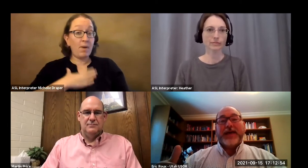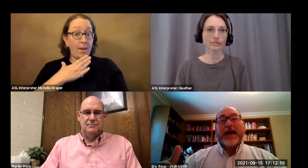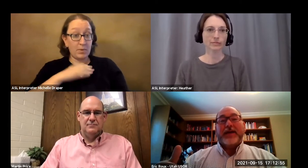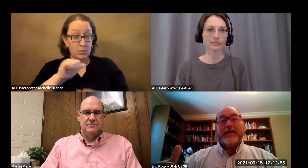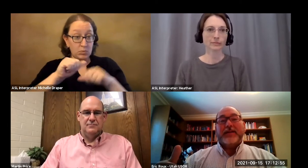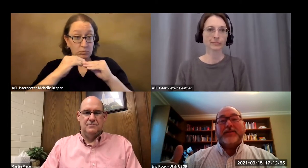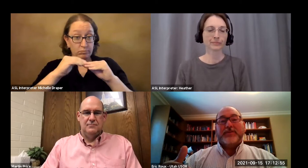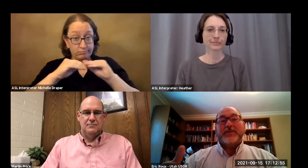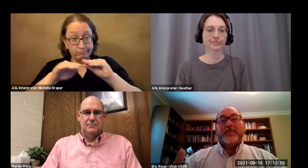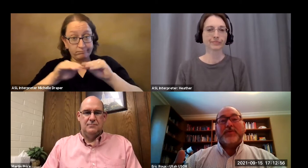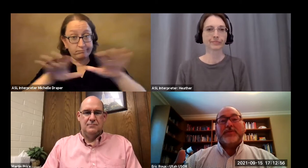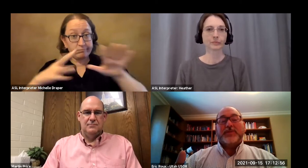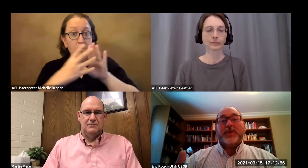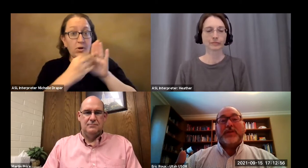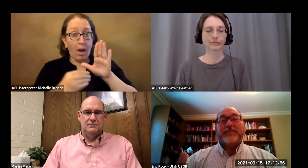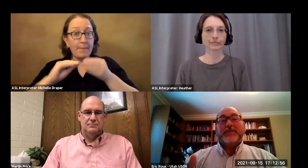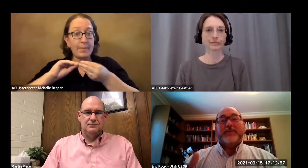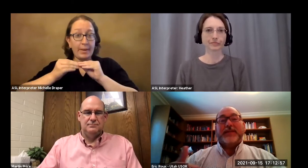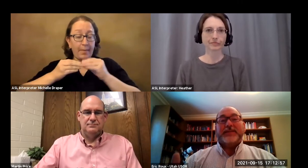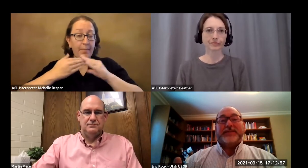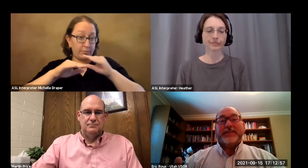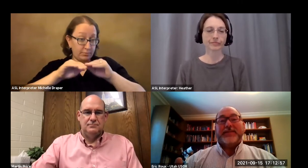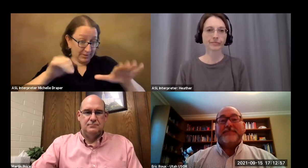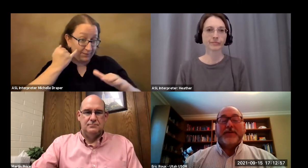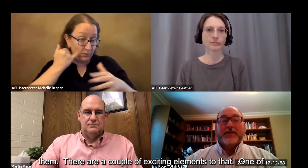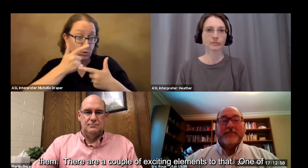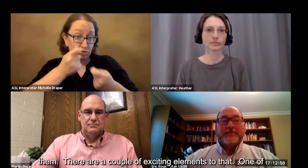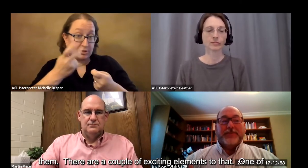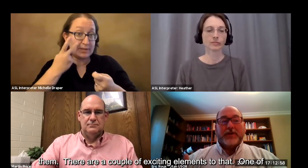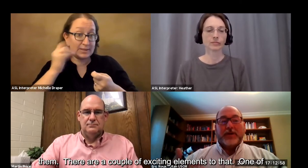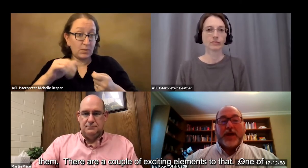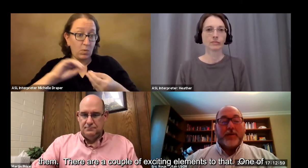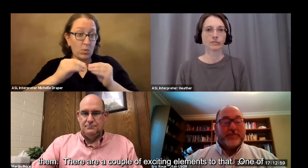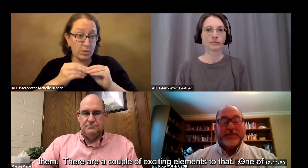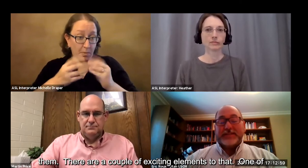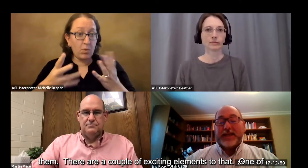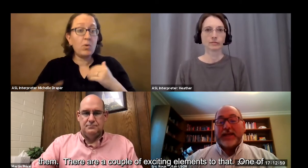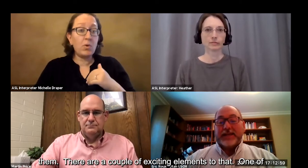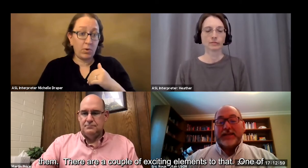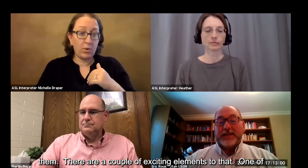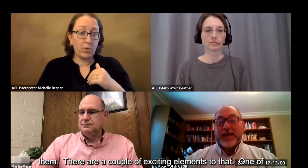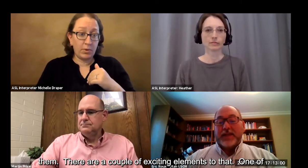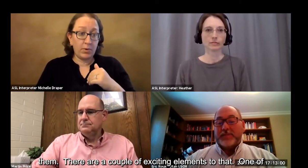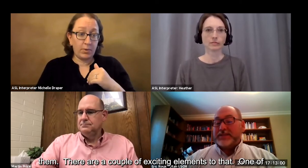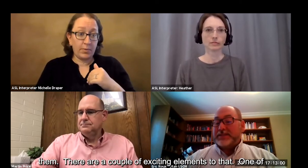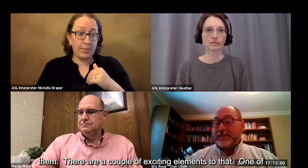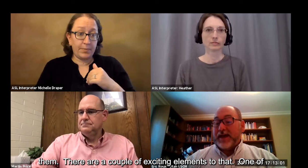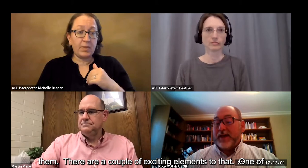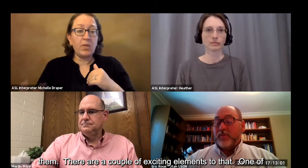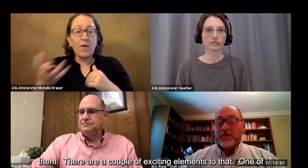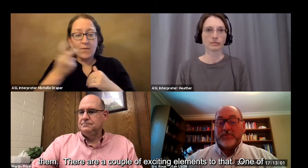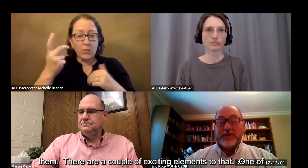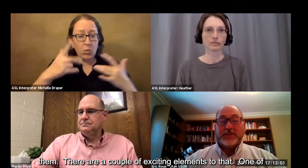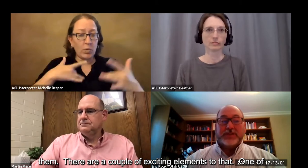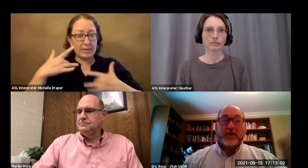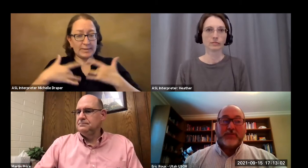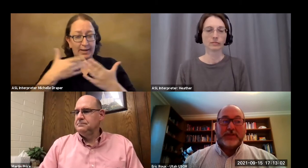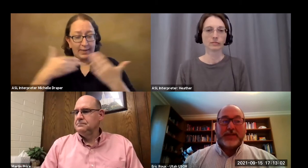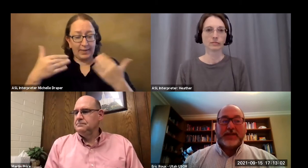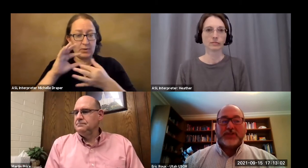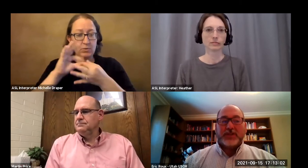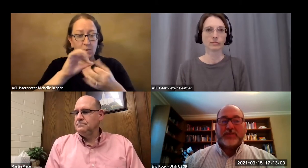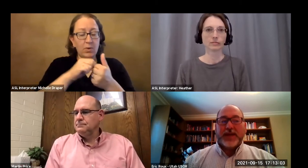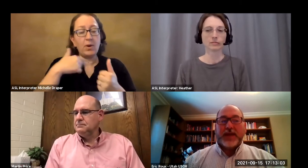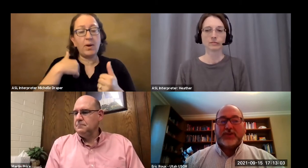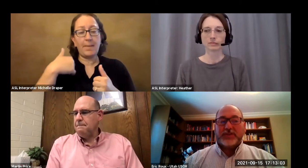of those numbers as well if you'd like to see them. There are a couple of exciting elements to that, one of which is over